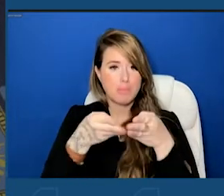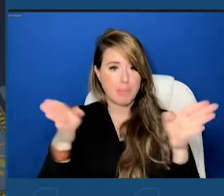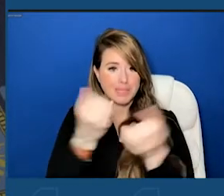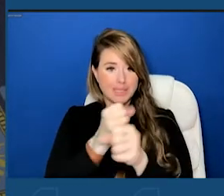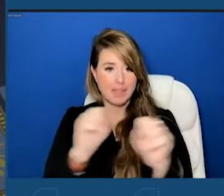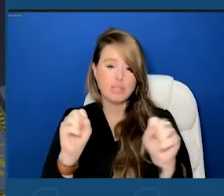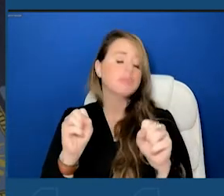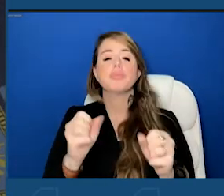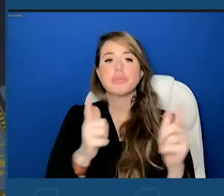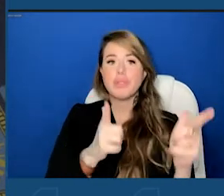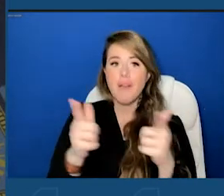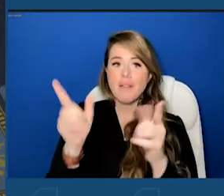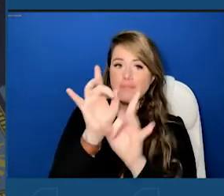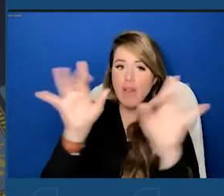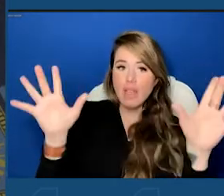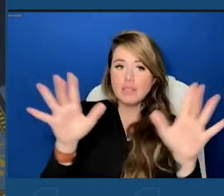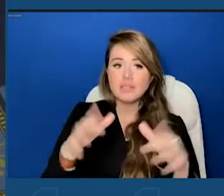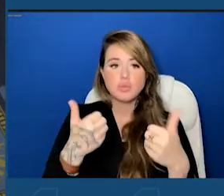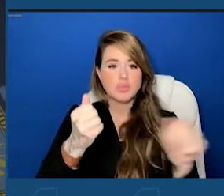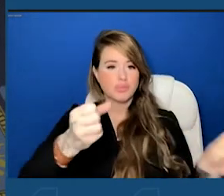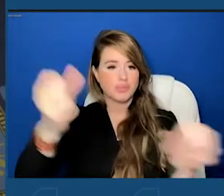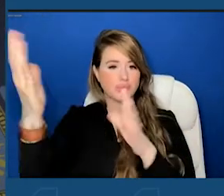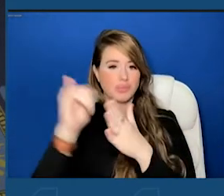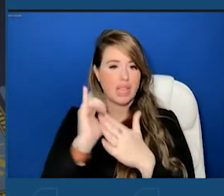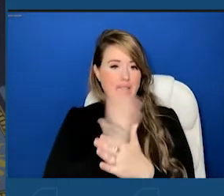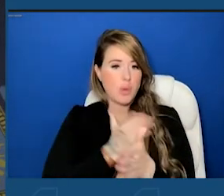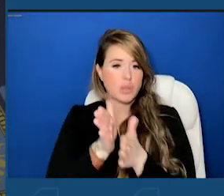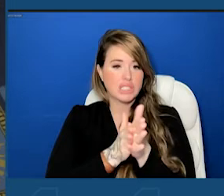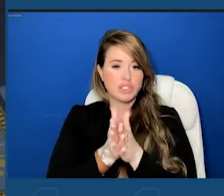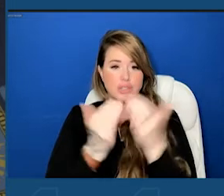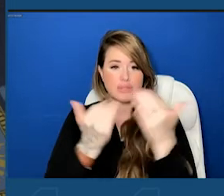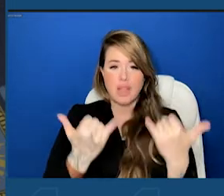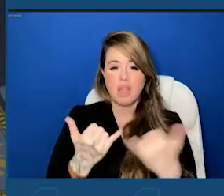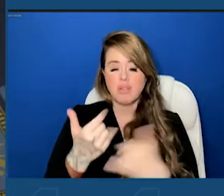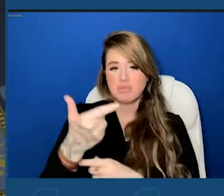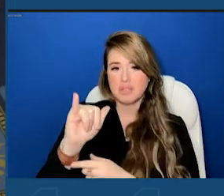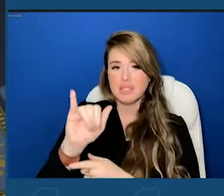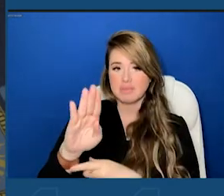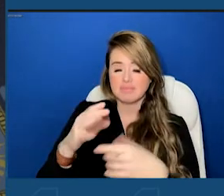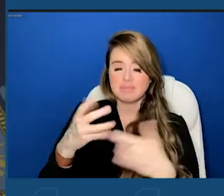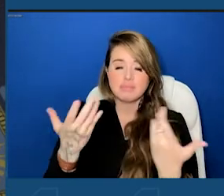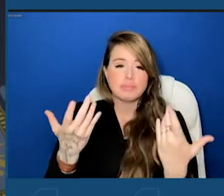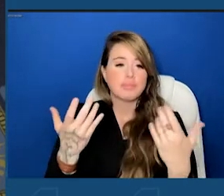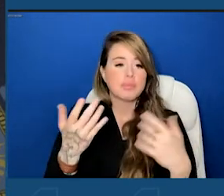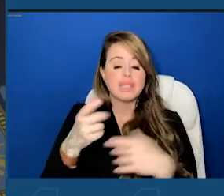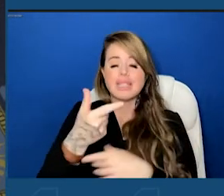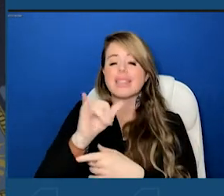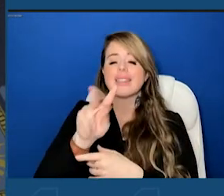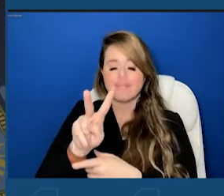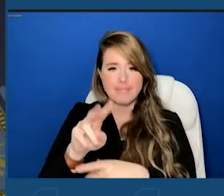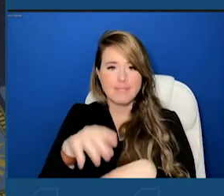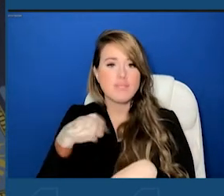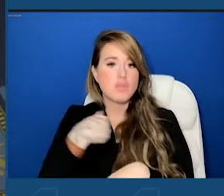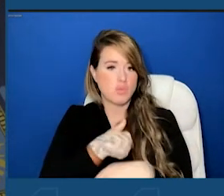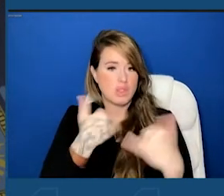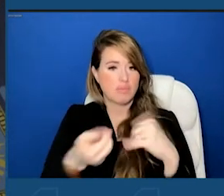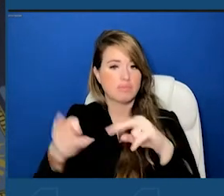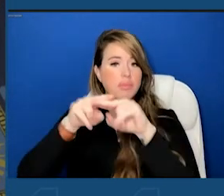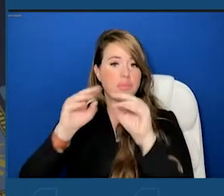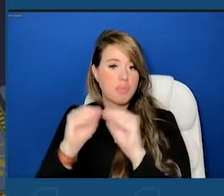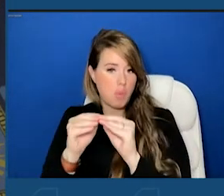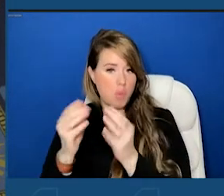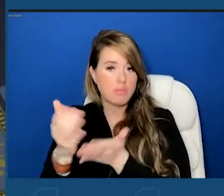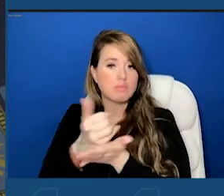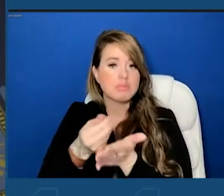Gun-involved violence elimination initiative. Just call it GIVE, it's easier. Let's increase the funding for that. That goes into the